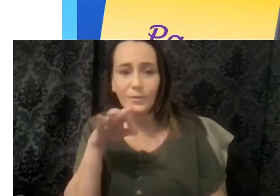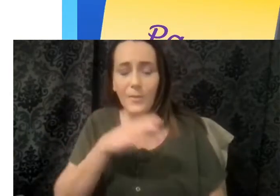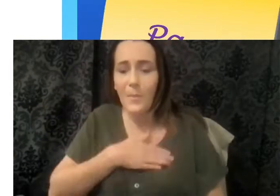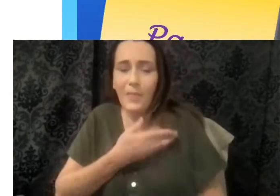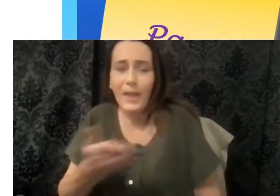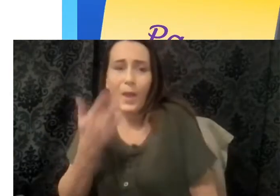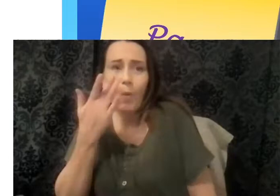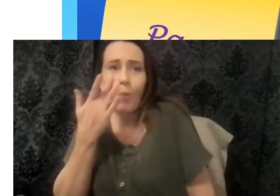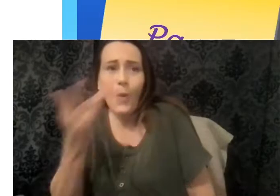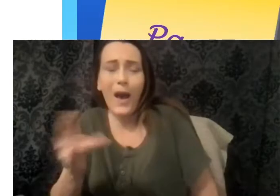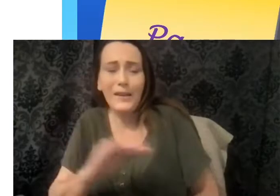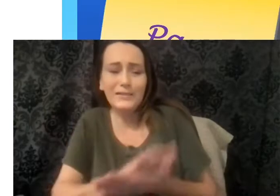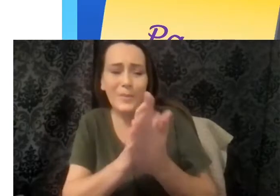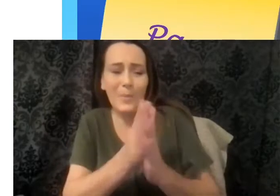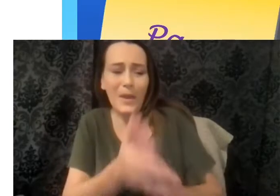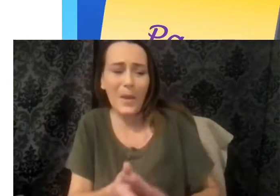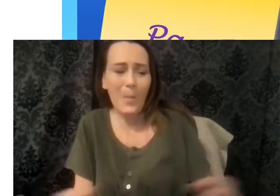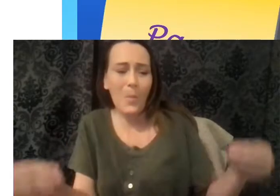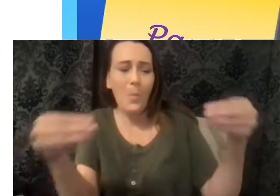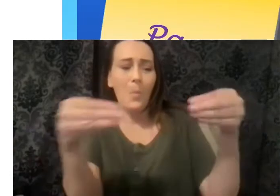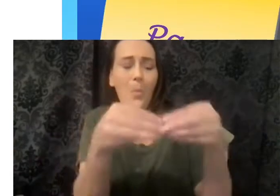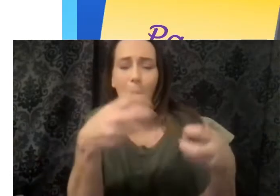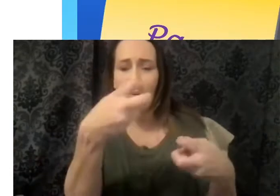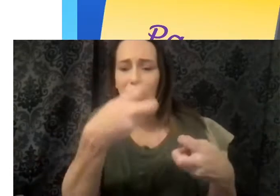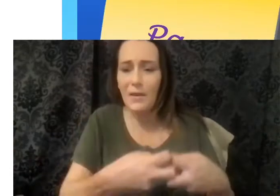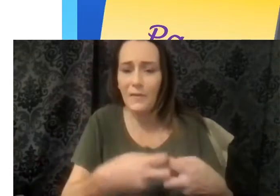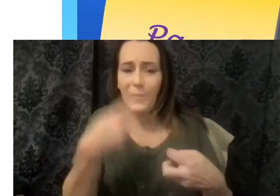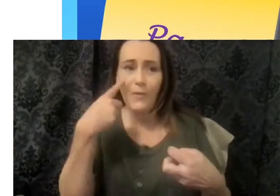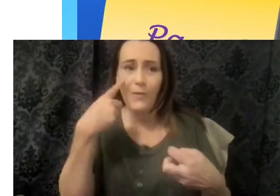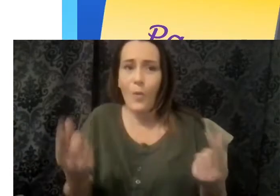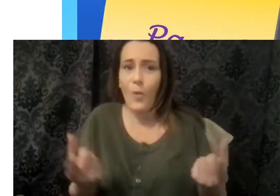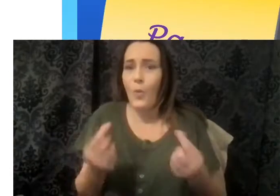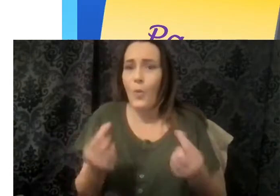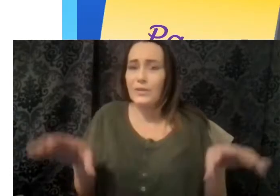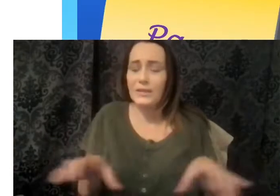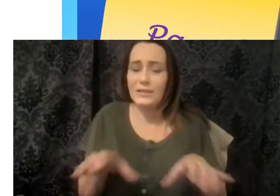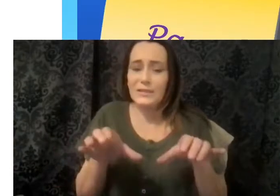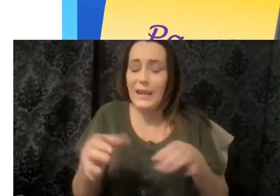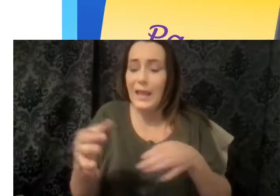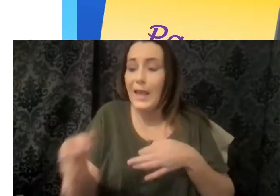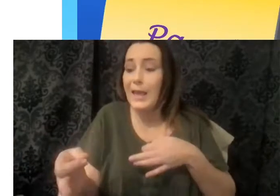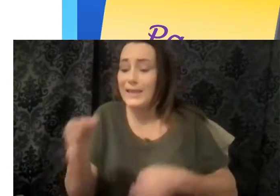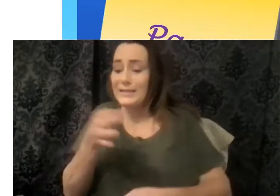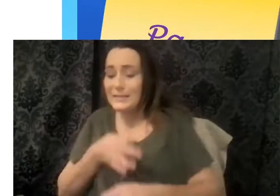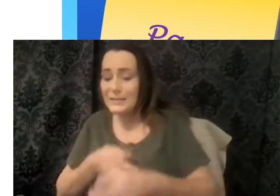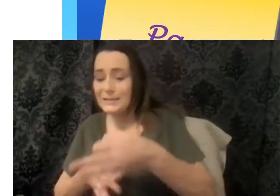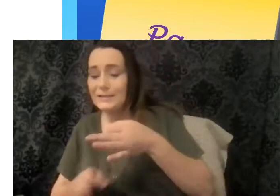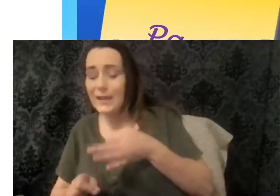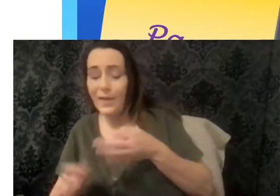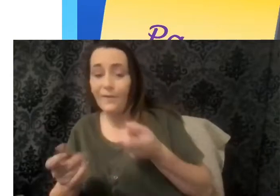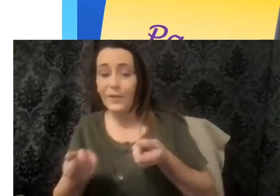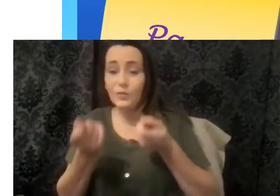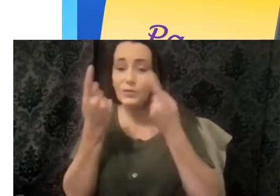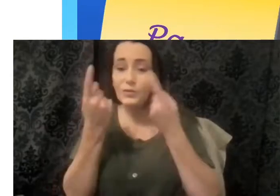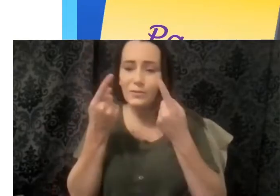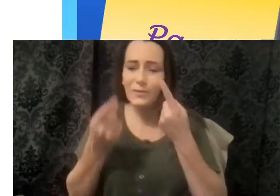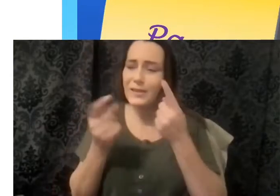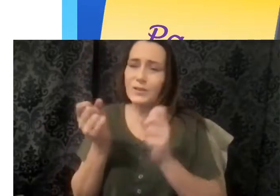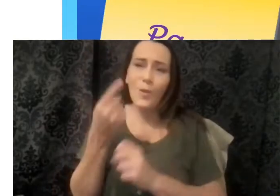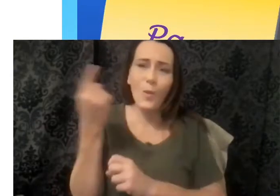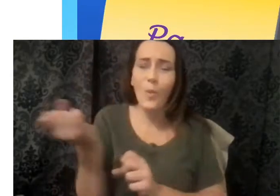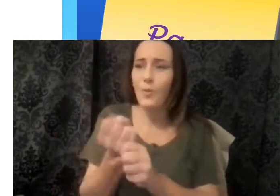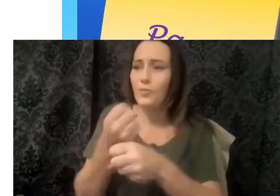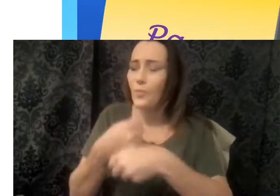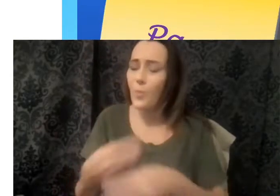is it becoming more difficult for this to be done, instead of understanding that this only creates more